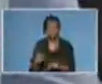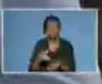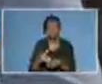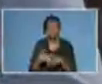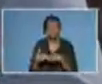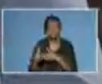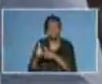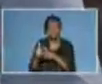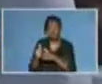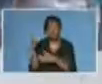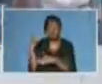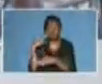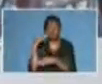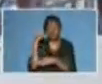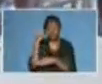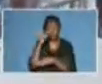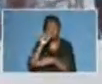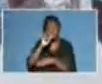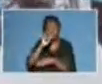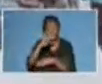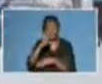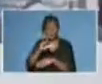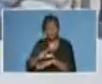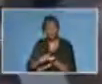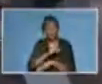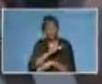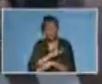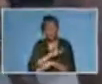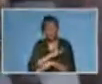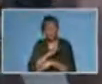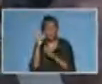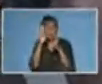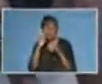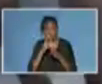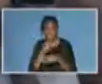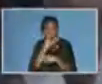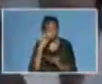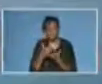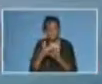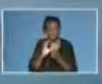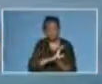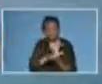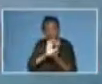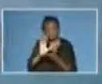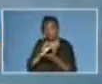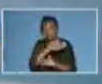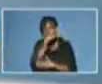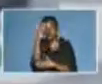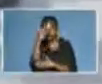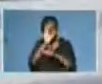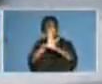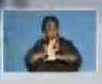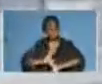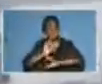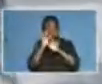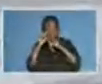was Captain Nathaniel Gilbert from Hawk's Nest Resort. The weather couldn't be better with clear skies and calm seas.